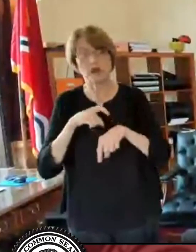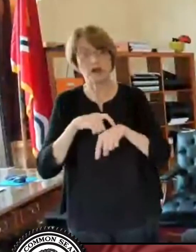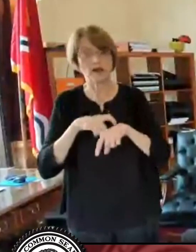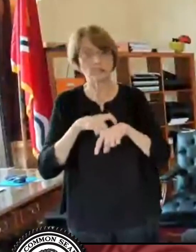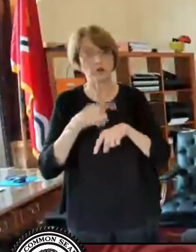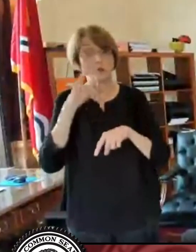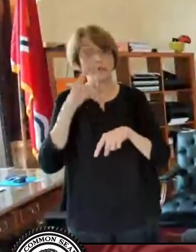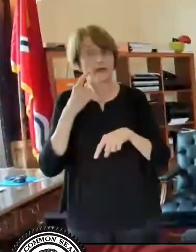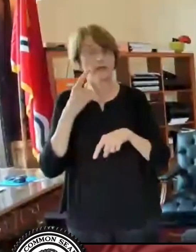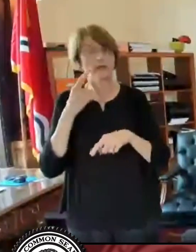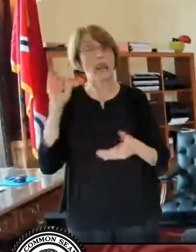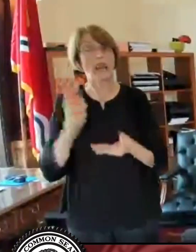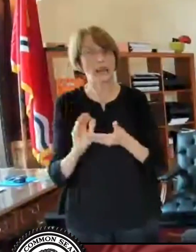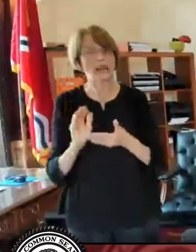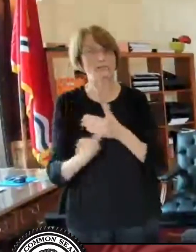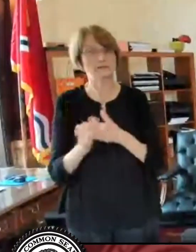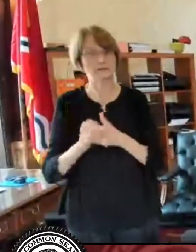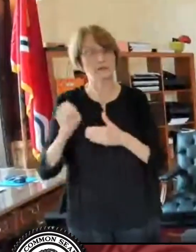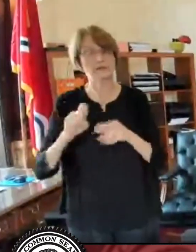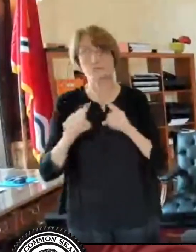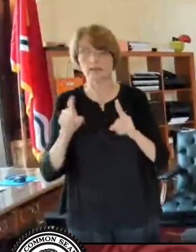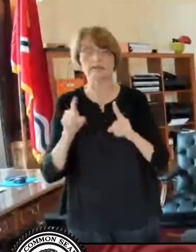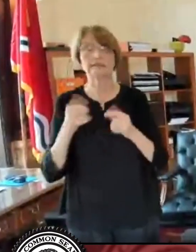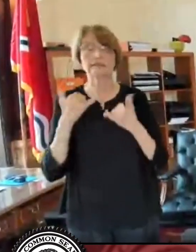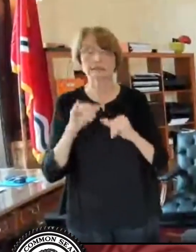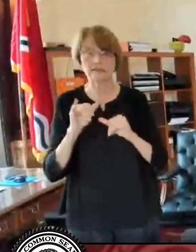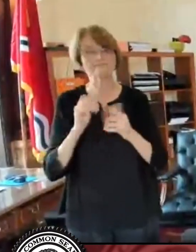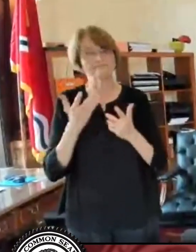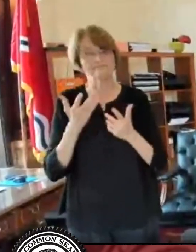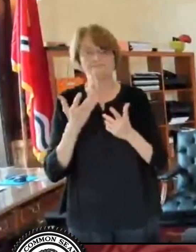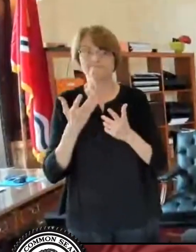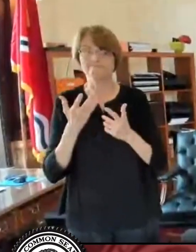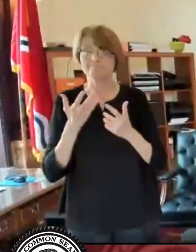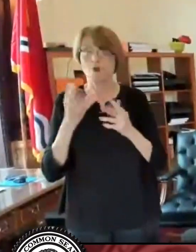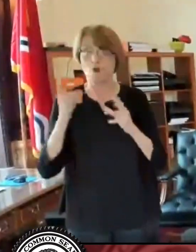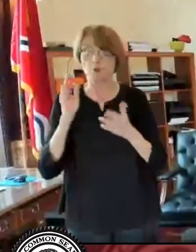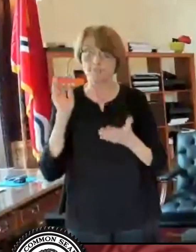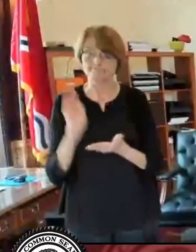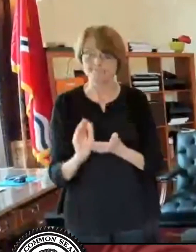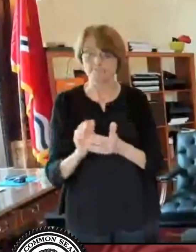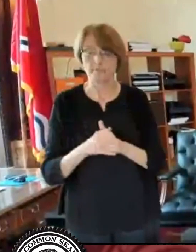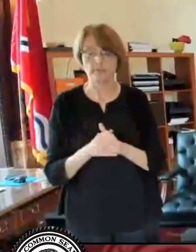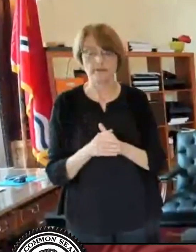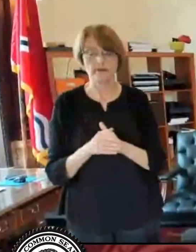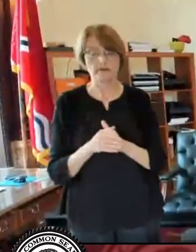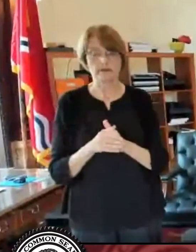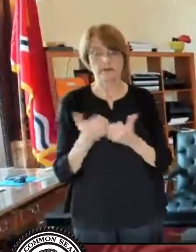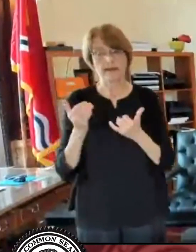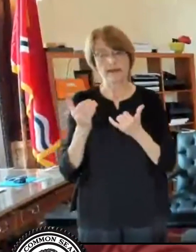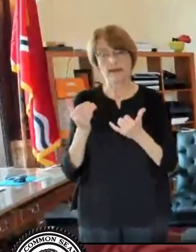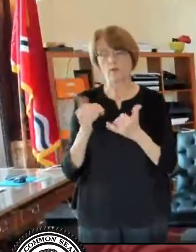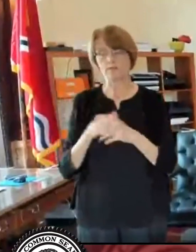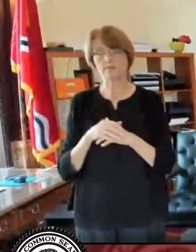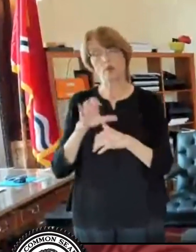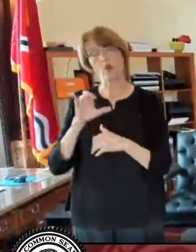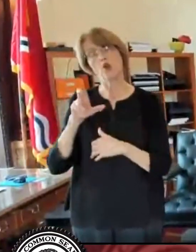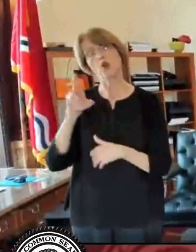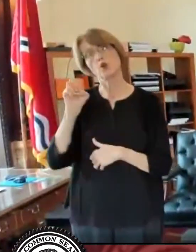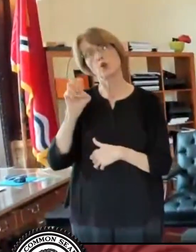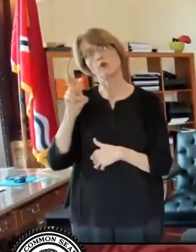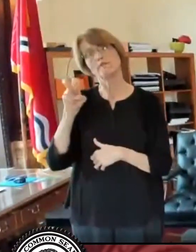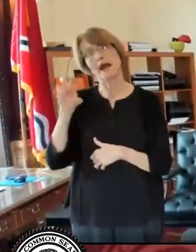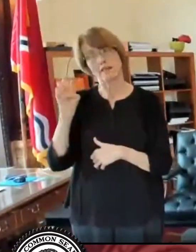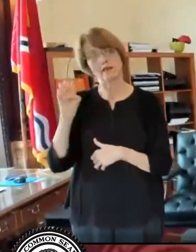finished. Tish's question, Mayor, is, do you have an update on the progress that Cure Violence is making in the